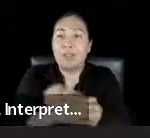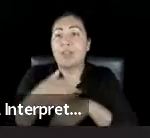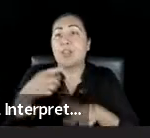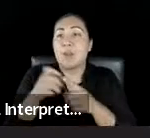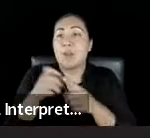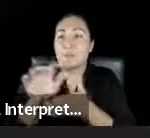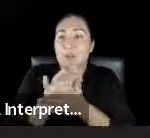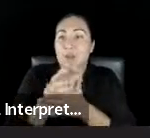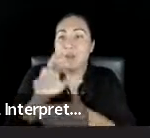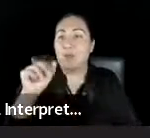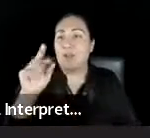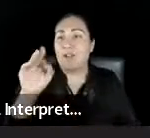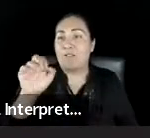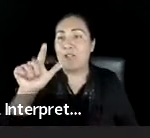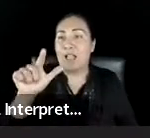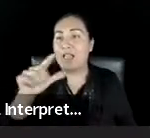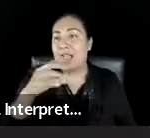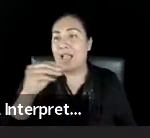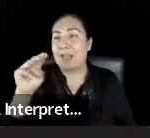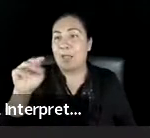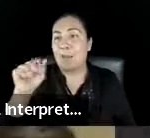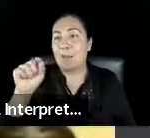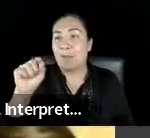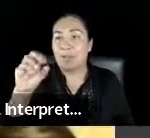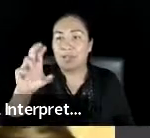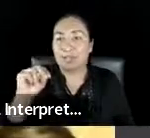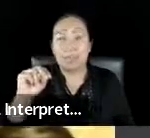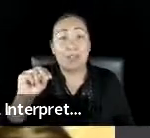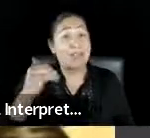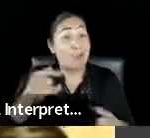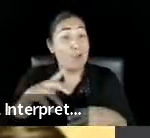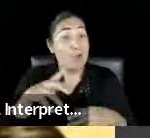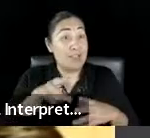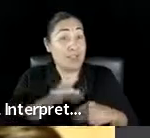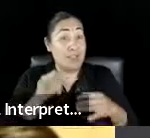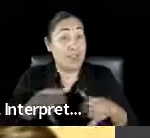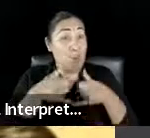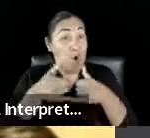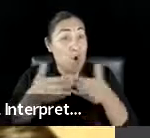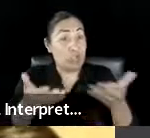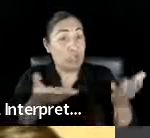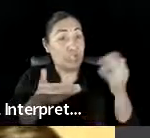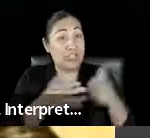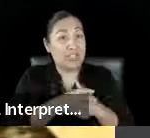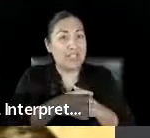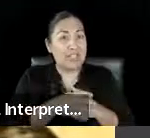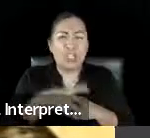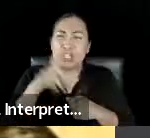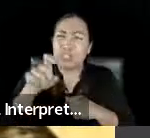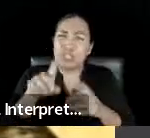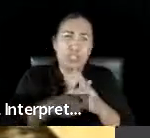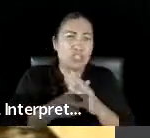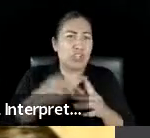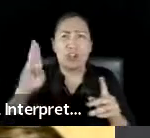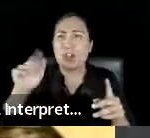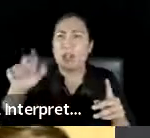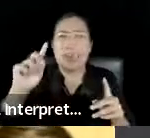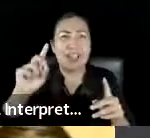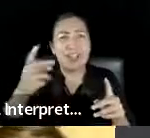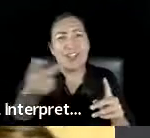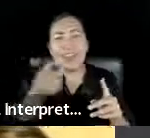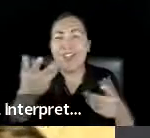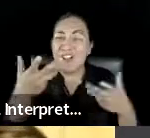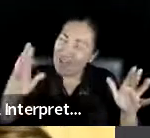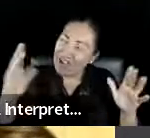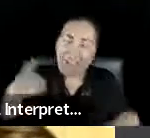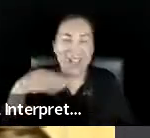on stage is Raphael and Mason to accept the awards. And I think we should start a band. I know you guys already have a band,